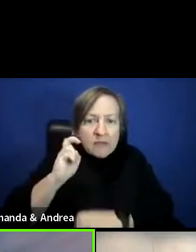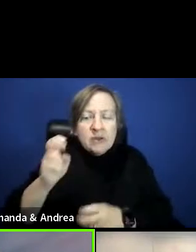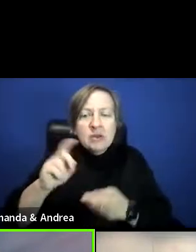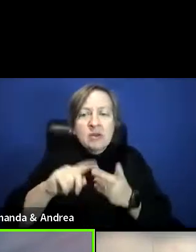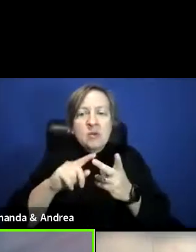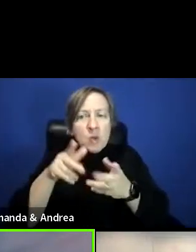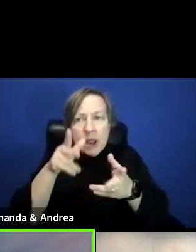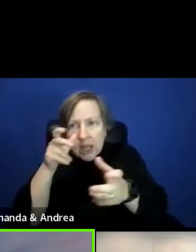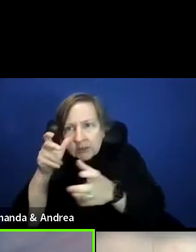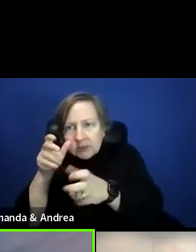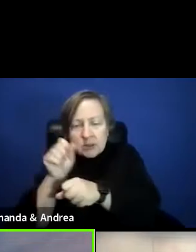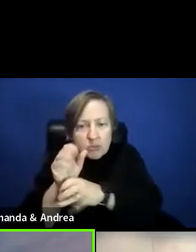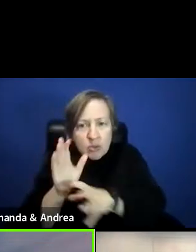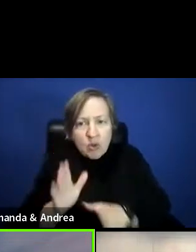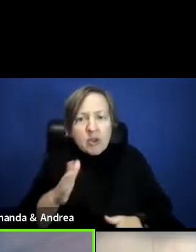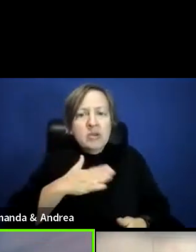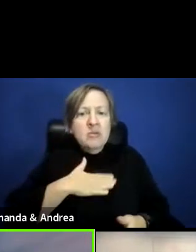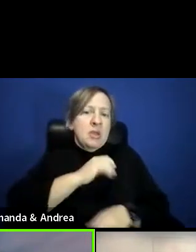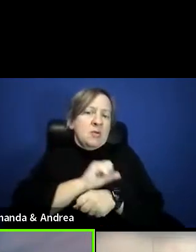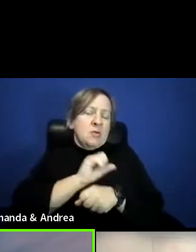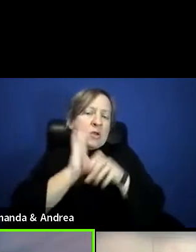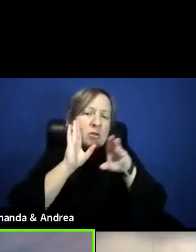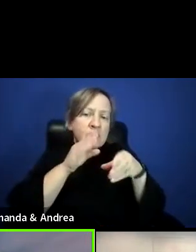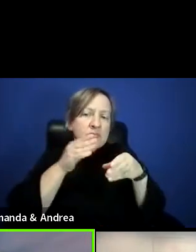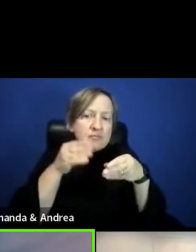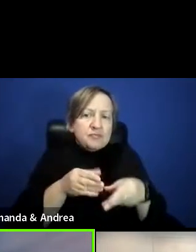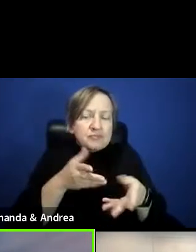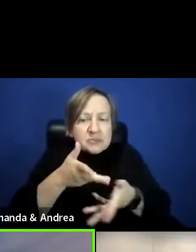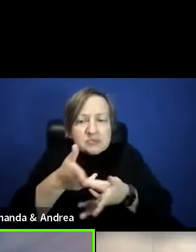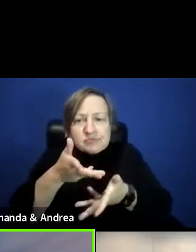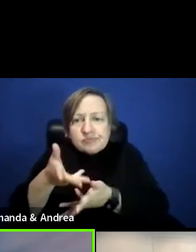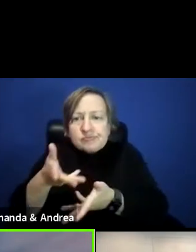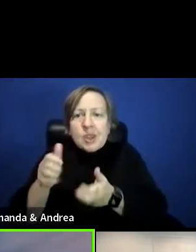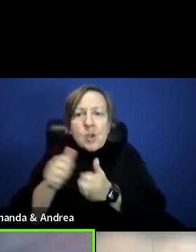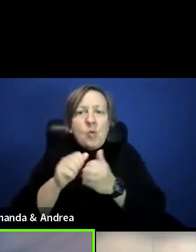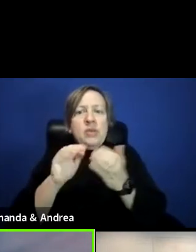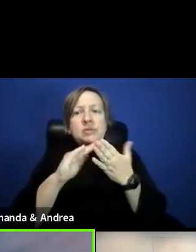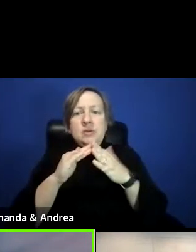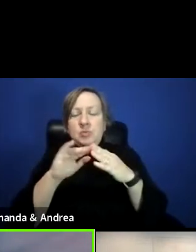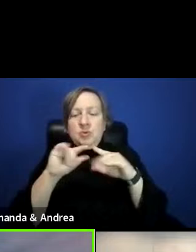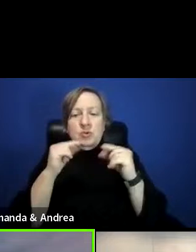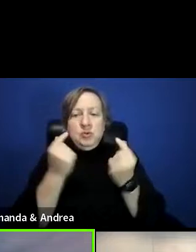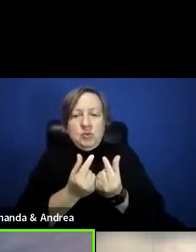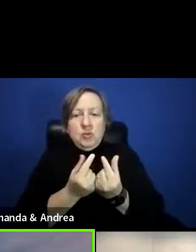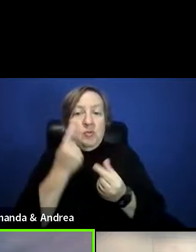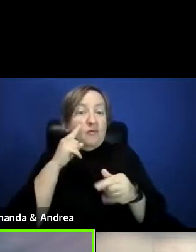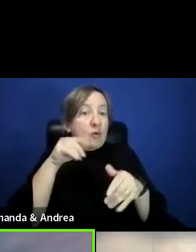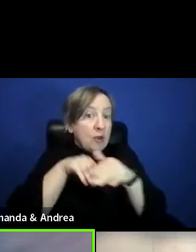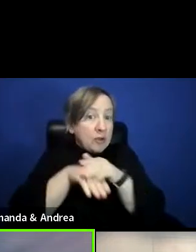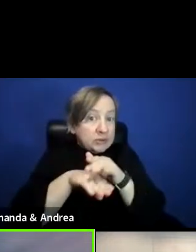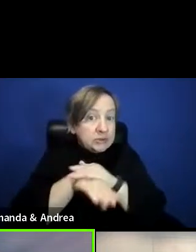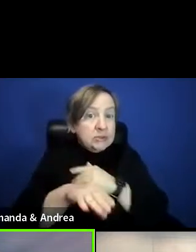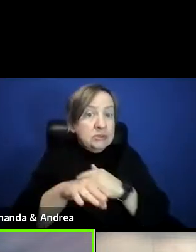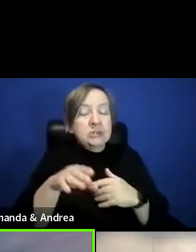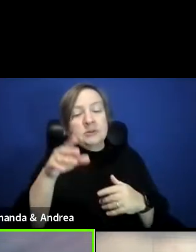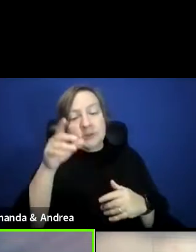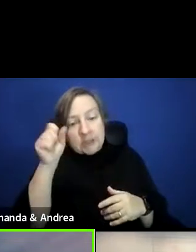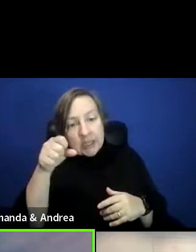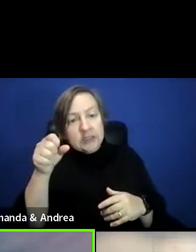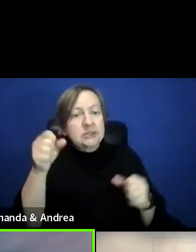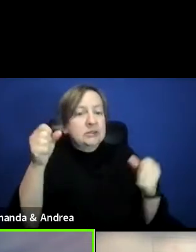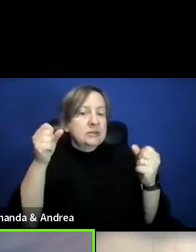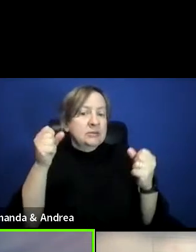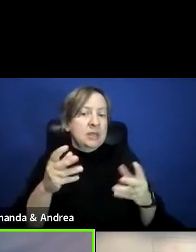lot of my work is really centered around engagement with community groups. And I will say with accessibility, while we do have several members